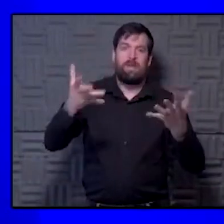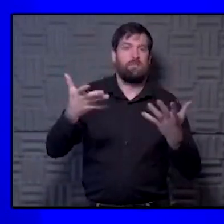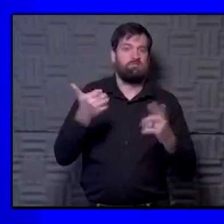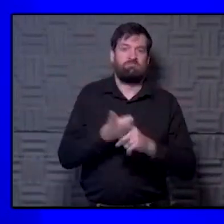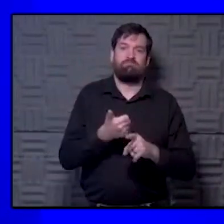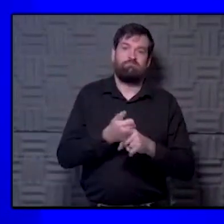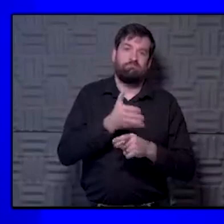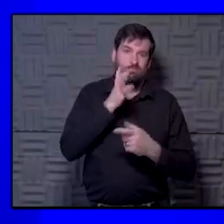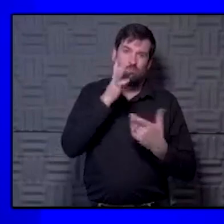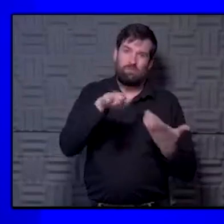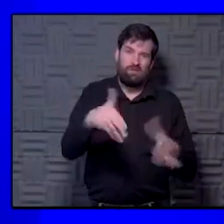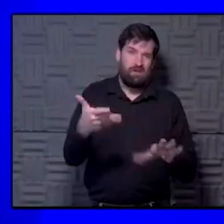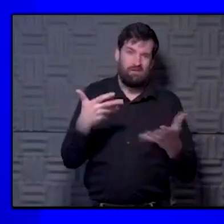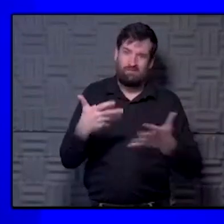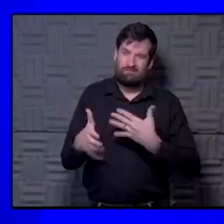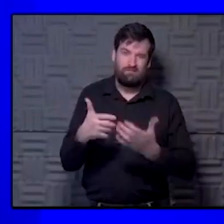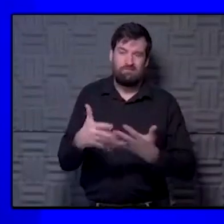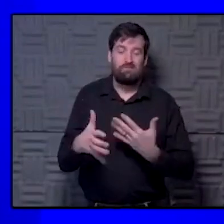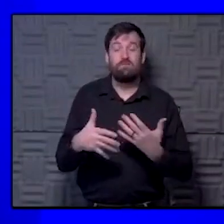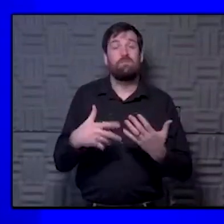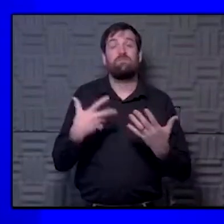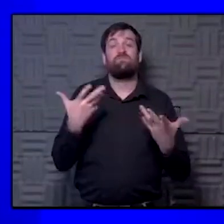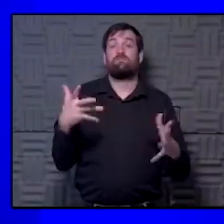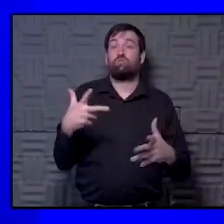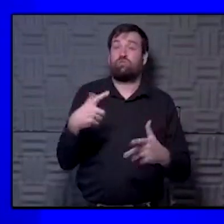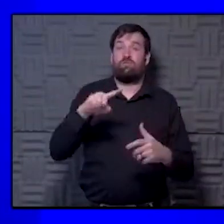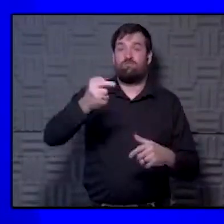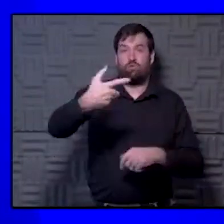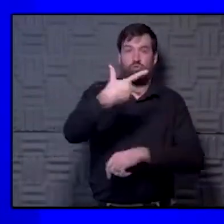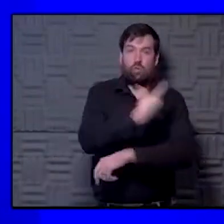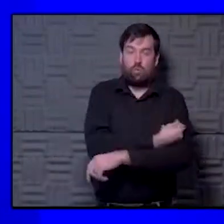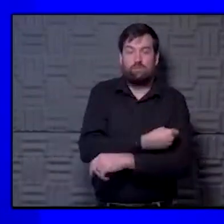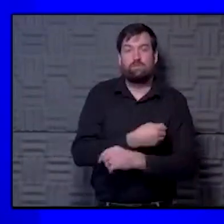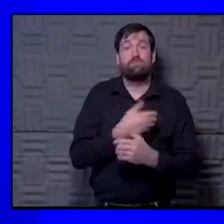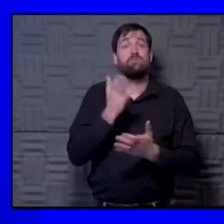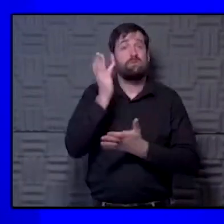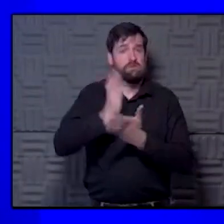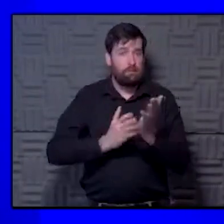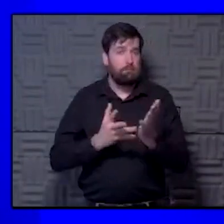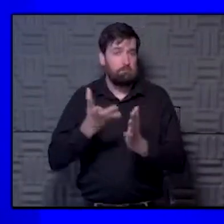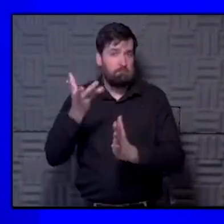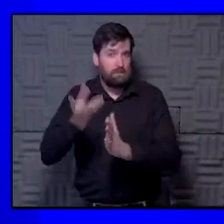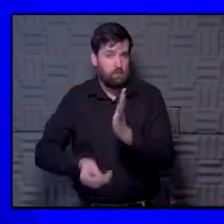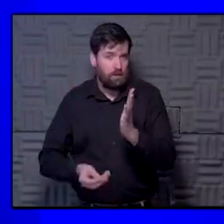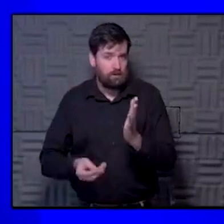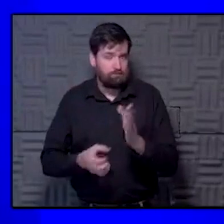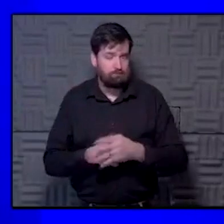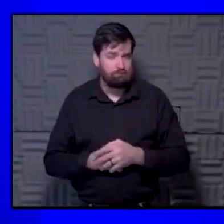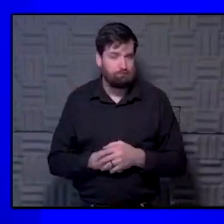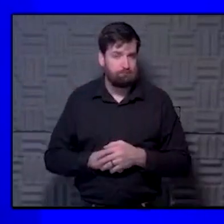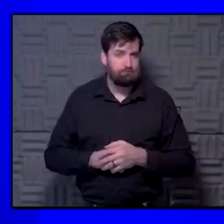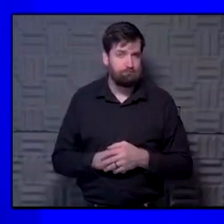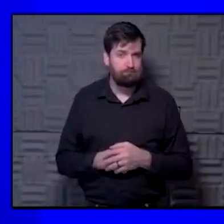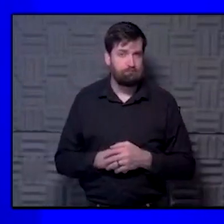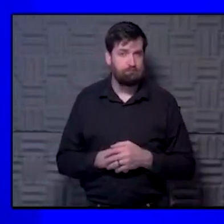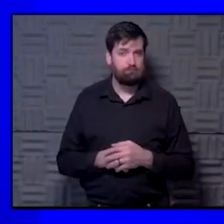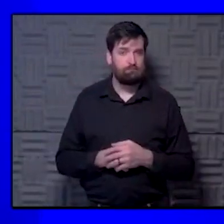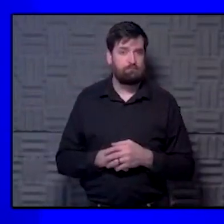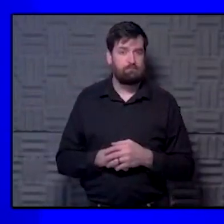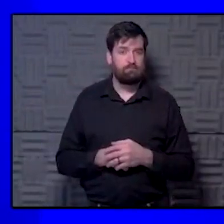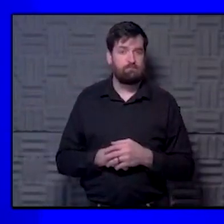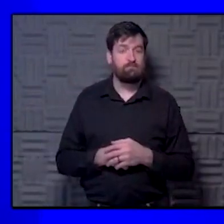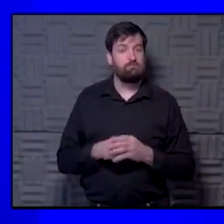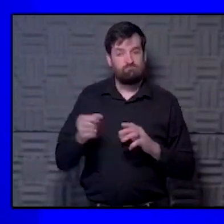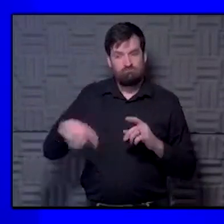illnesses that had gotten a first dose of a vaccine. And some of them passed away. And so,